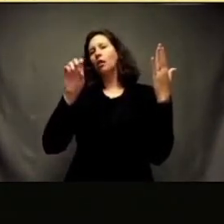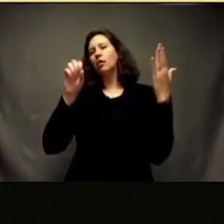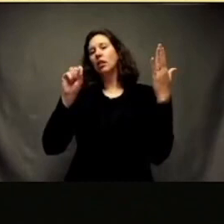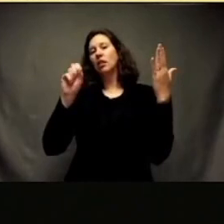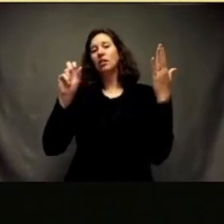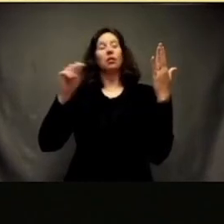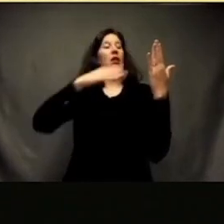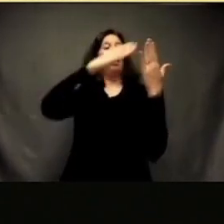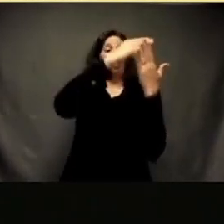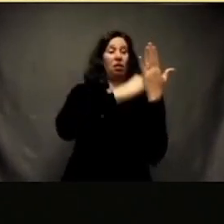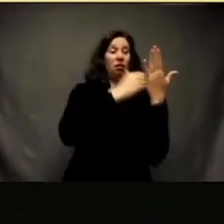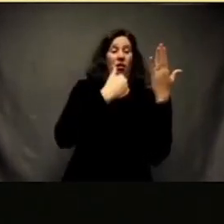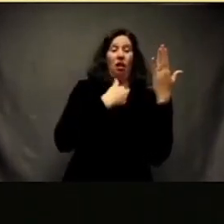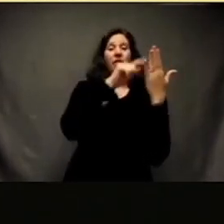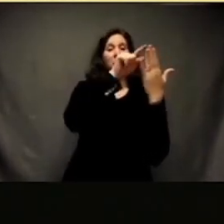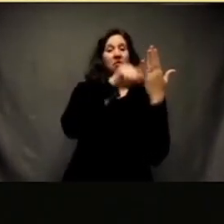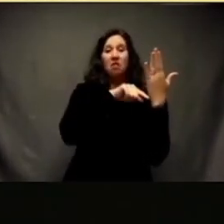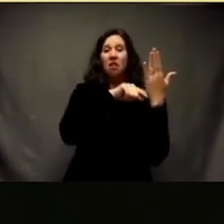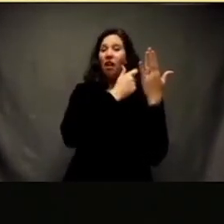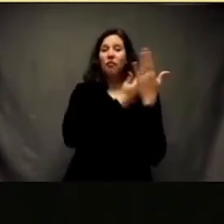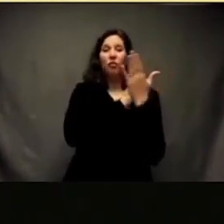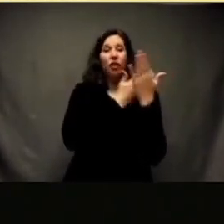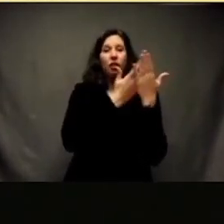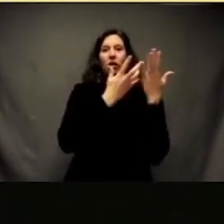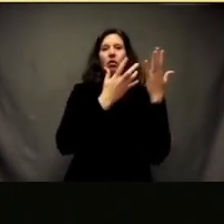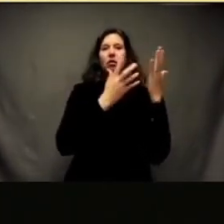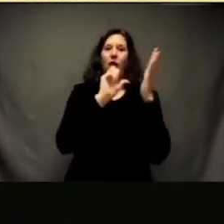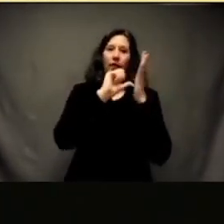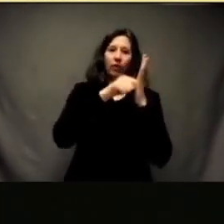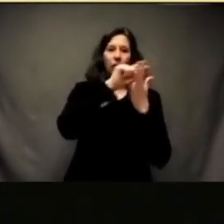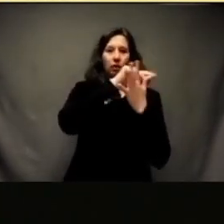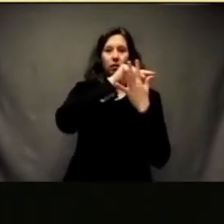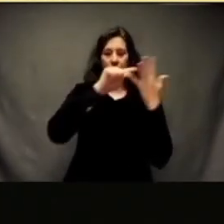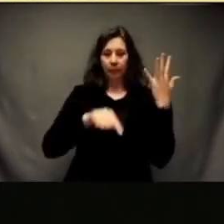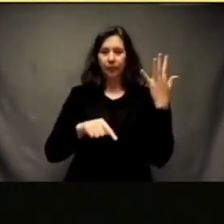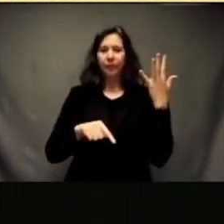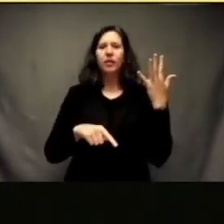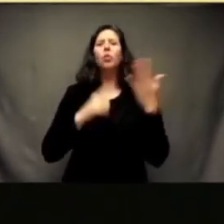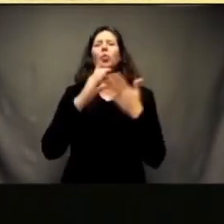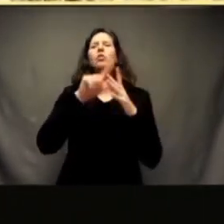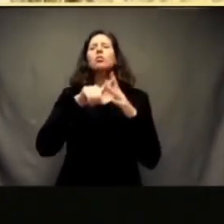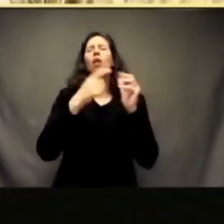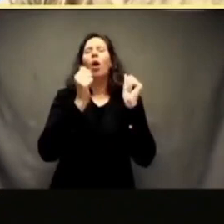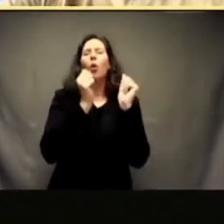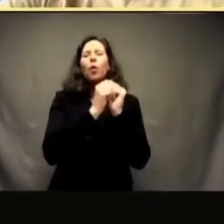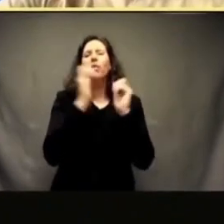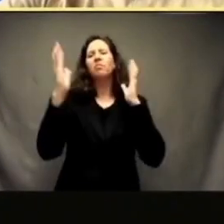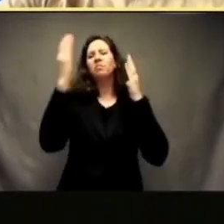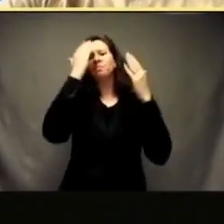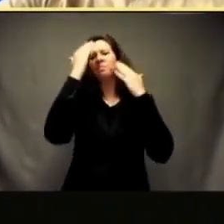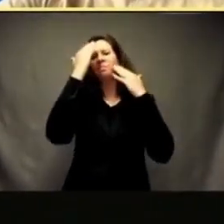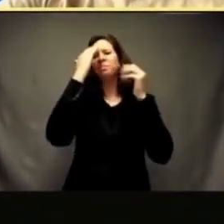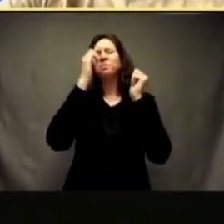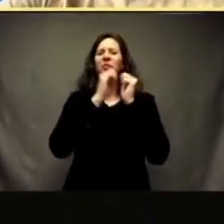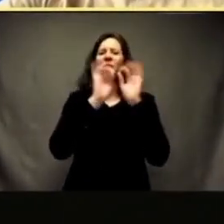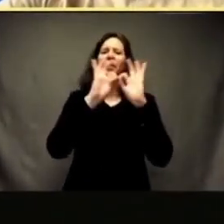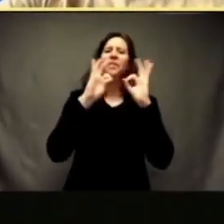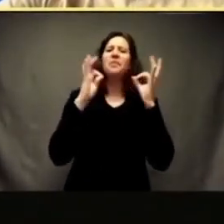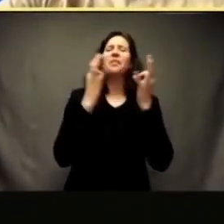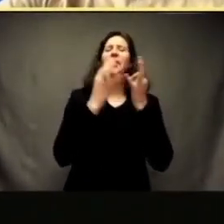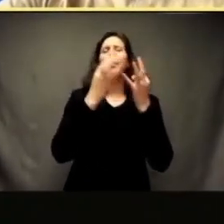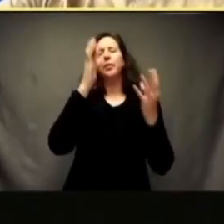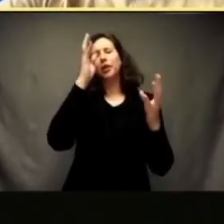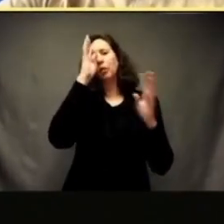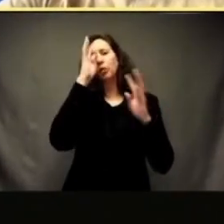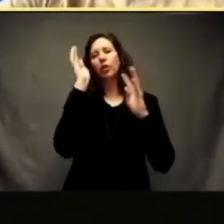different sections that we have included. So we start with some sections that will familiarize you with the family creative learning